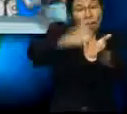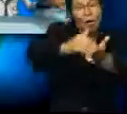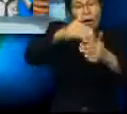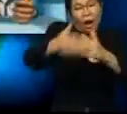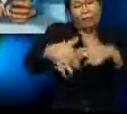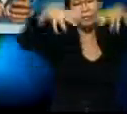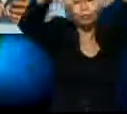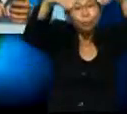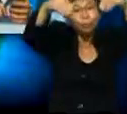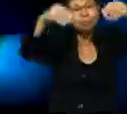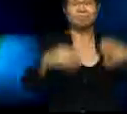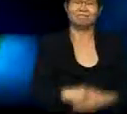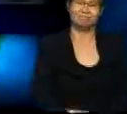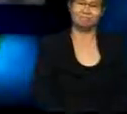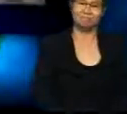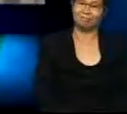a blackout?